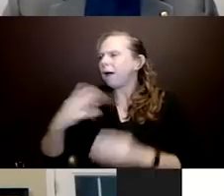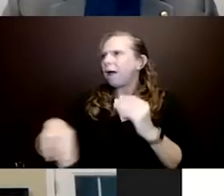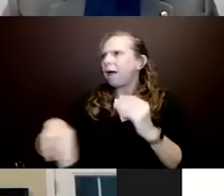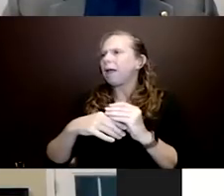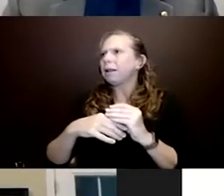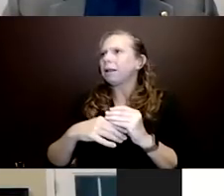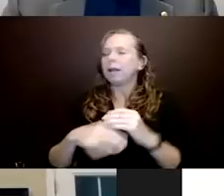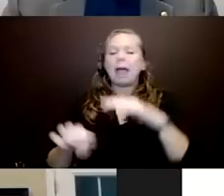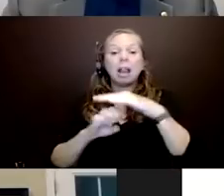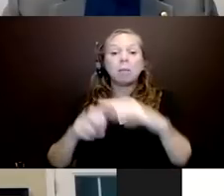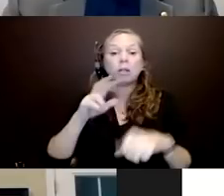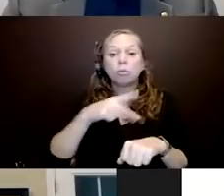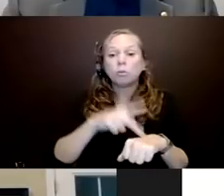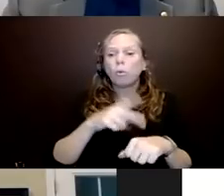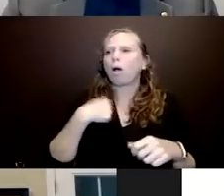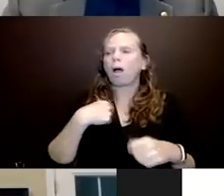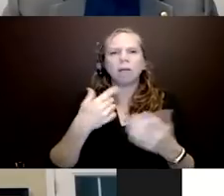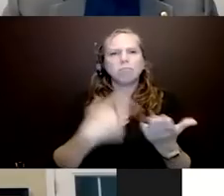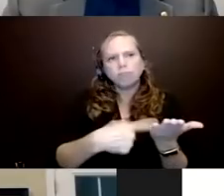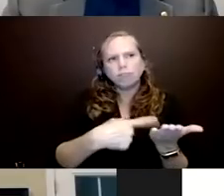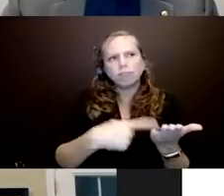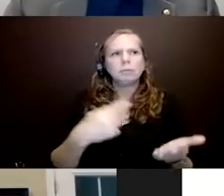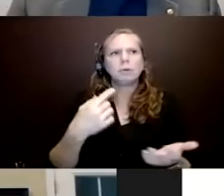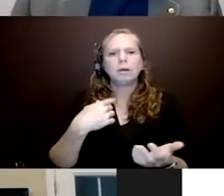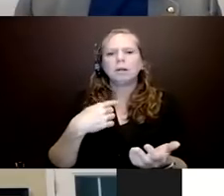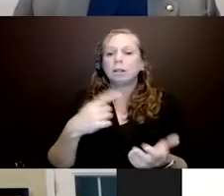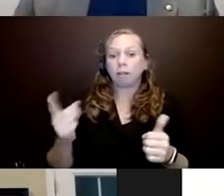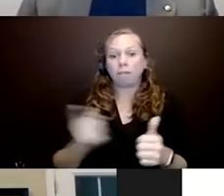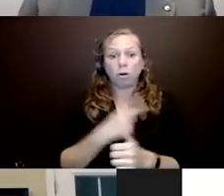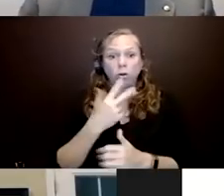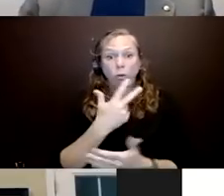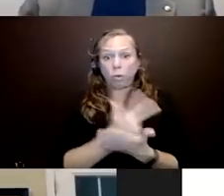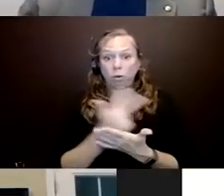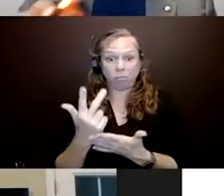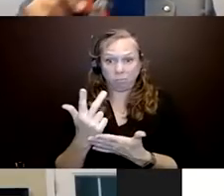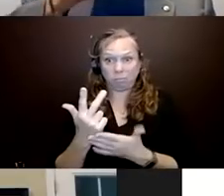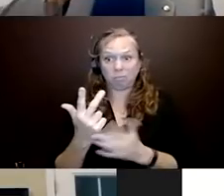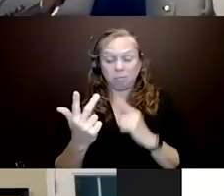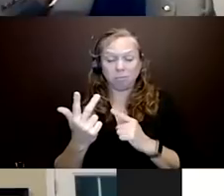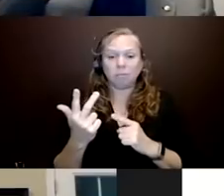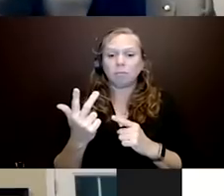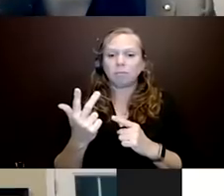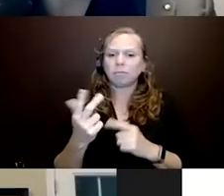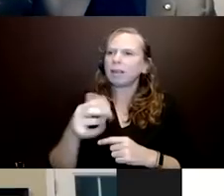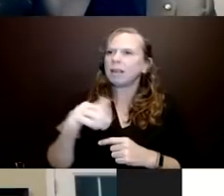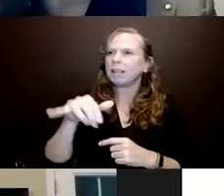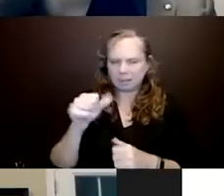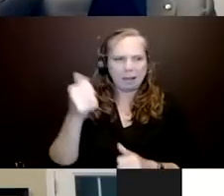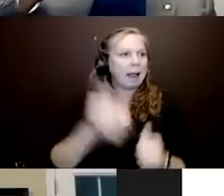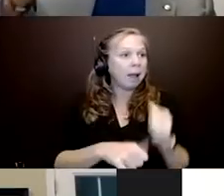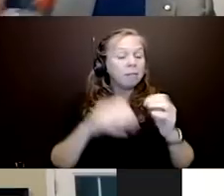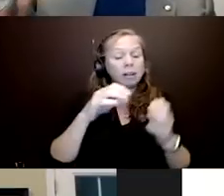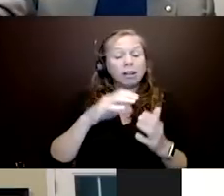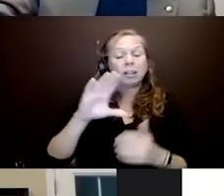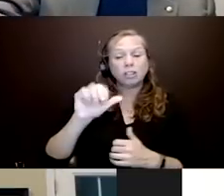elementary principals is really about during these first 3 weeks, yes, every child will be assigned a teacher,